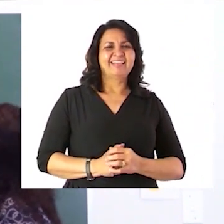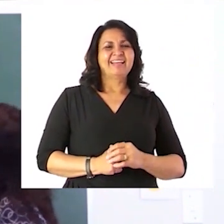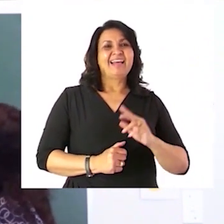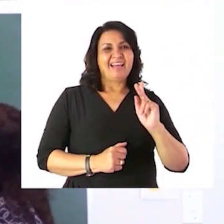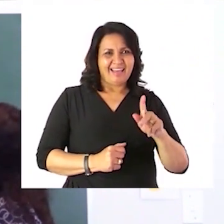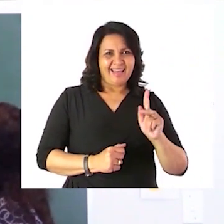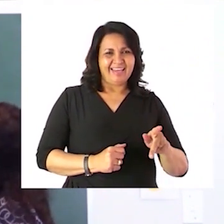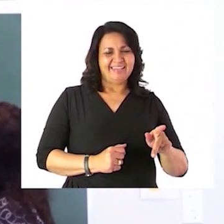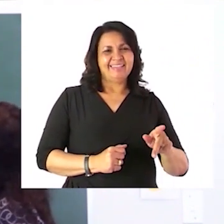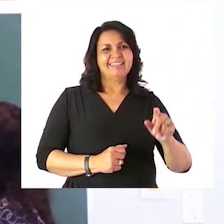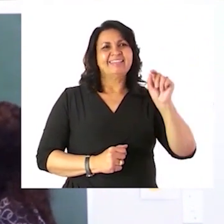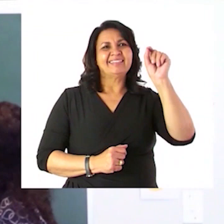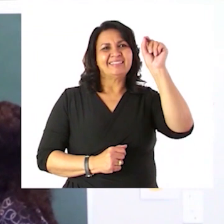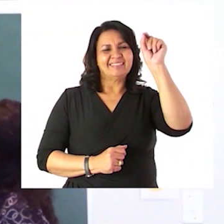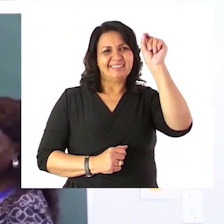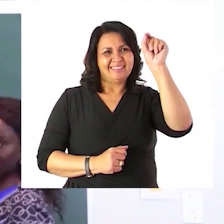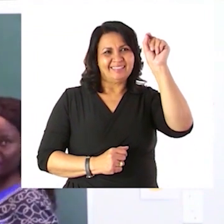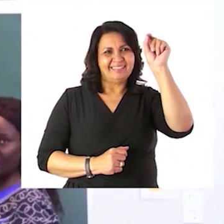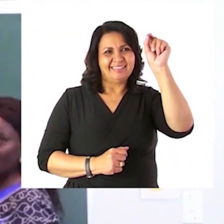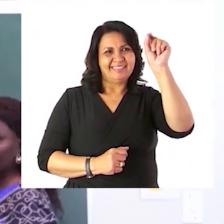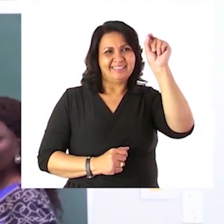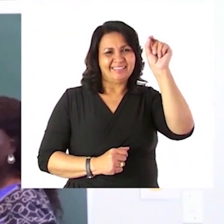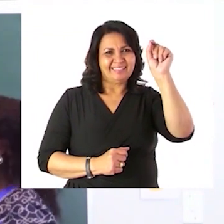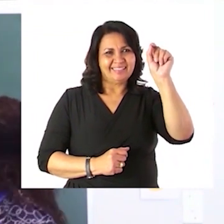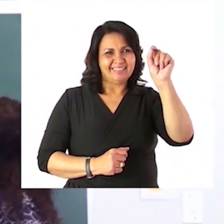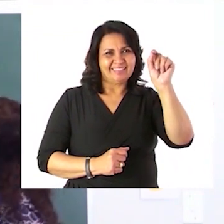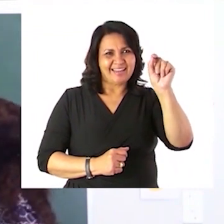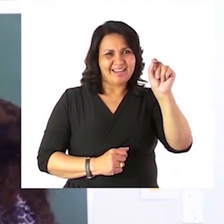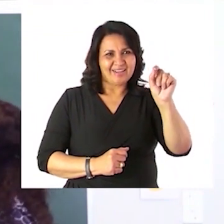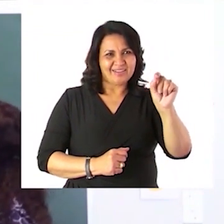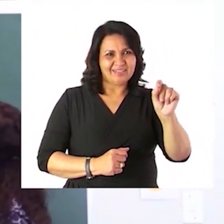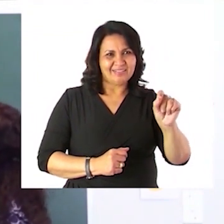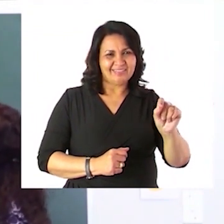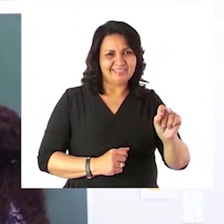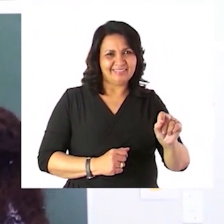one. We start at the top, we go down,